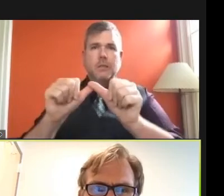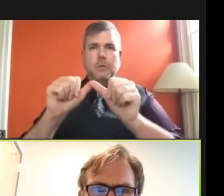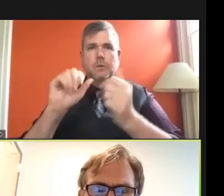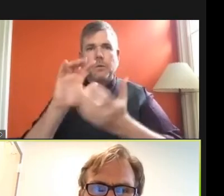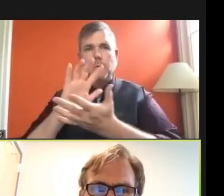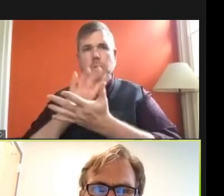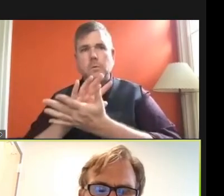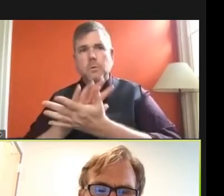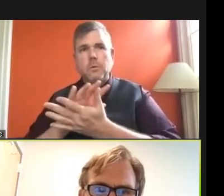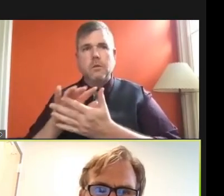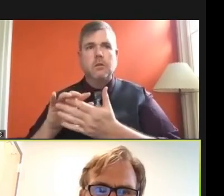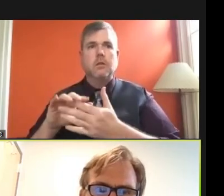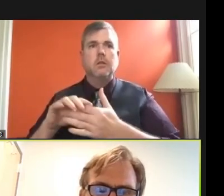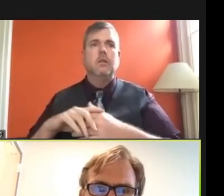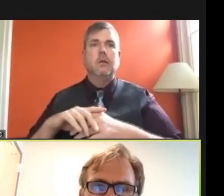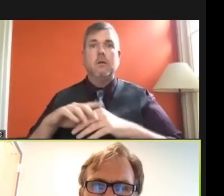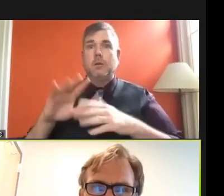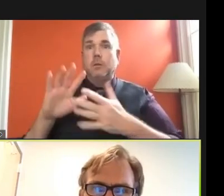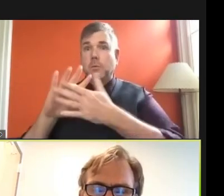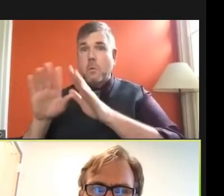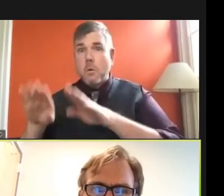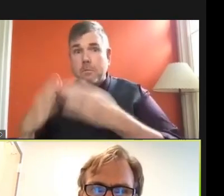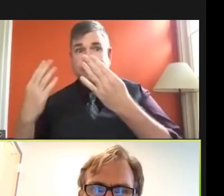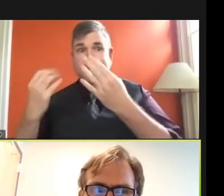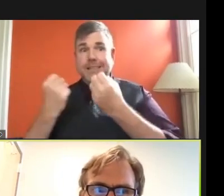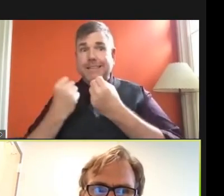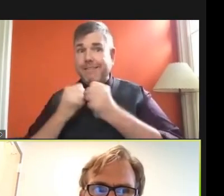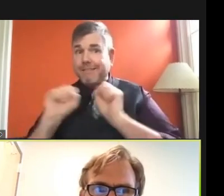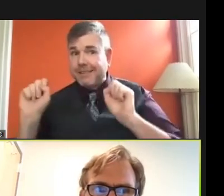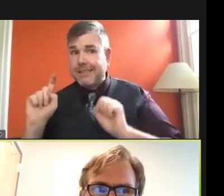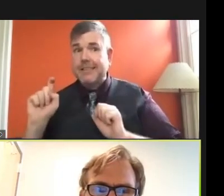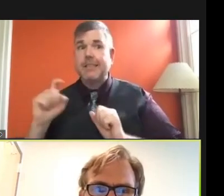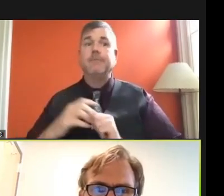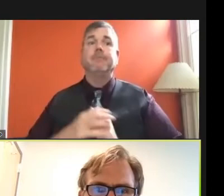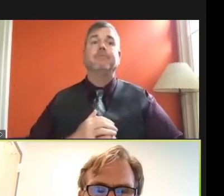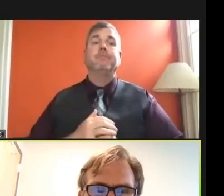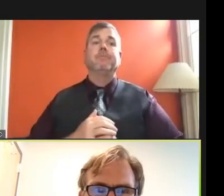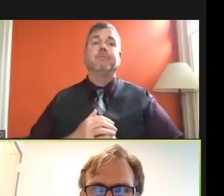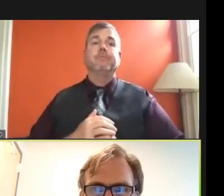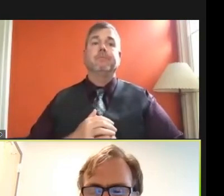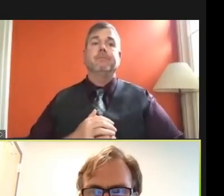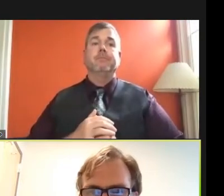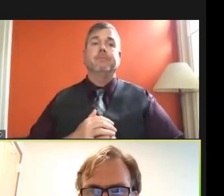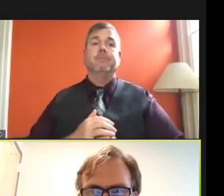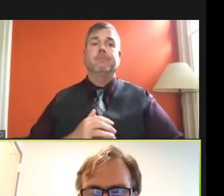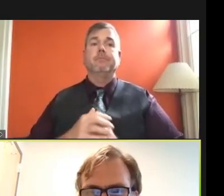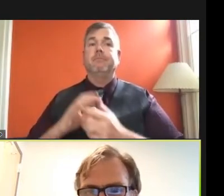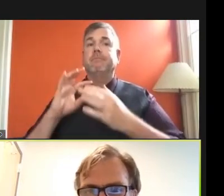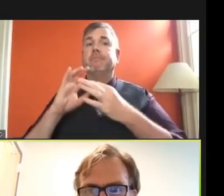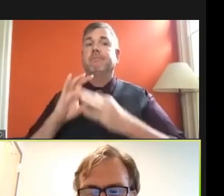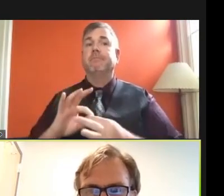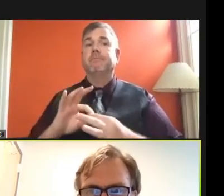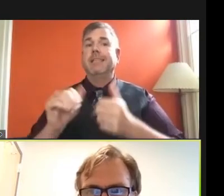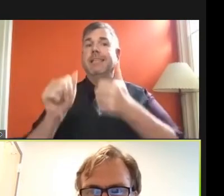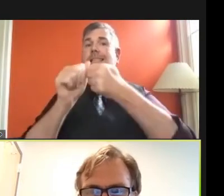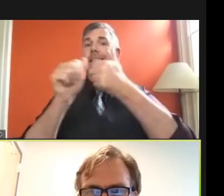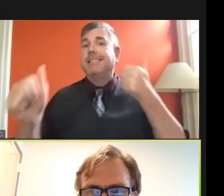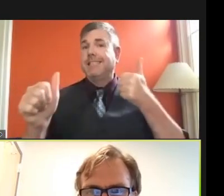The distance learning experience, I think, taught us a lot about the limitations of the assumption